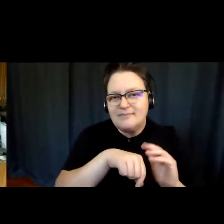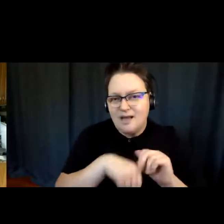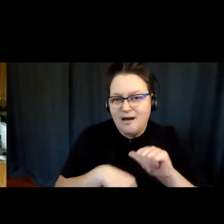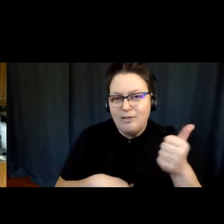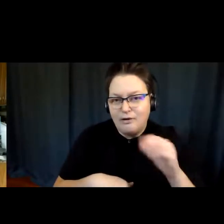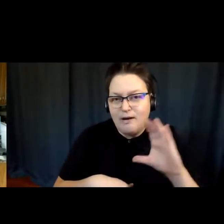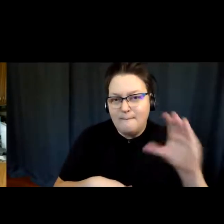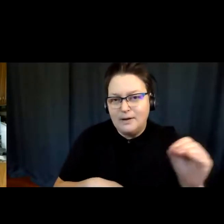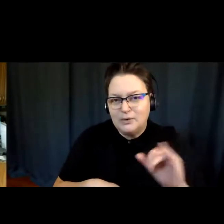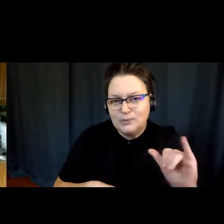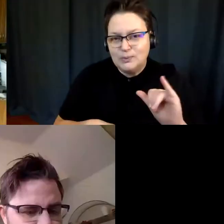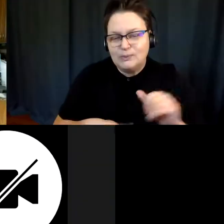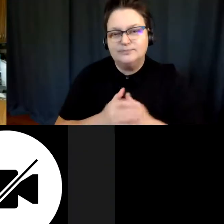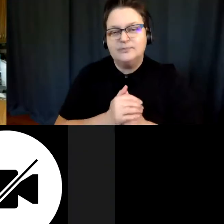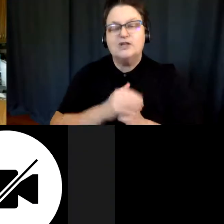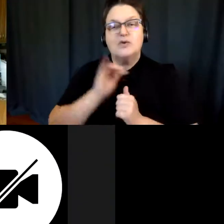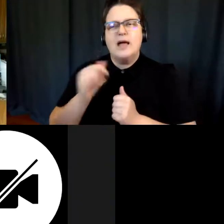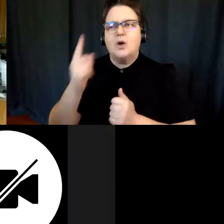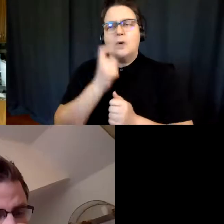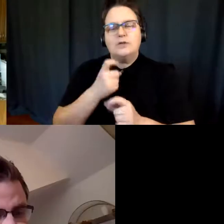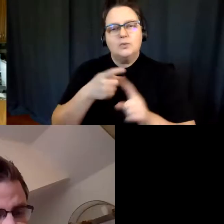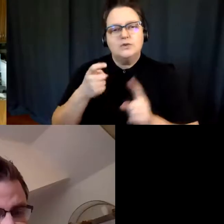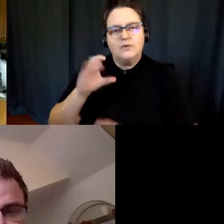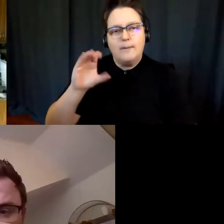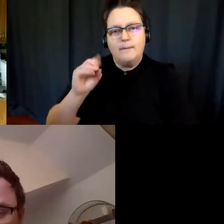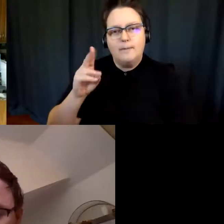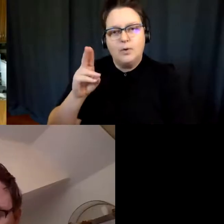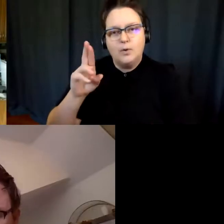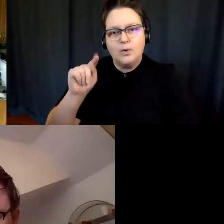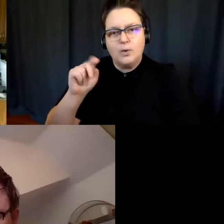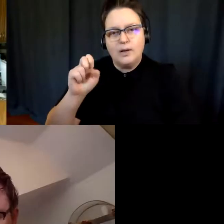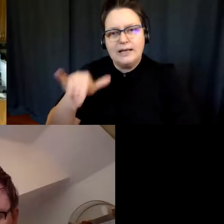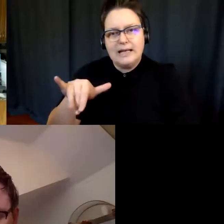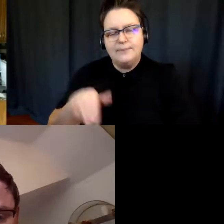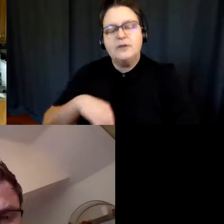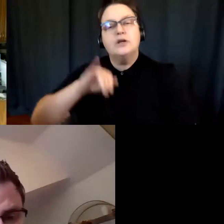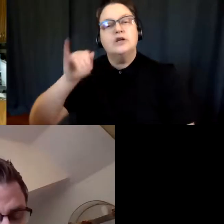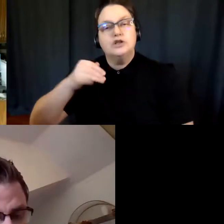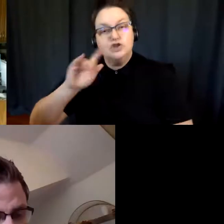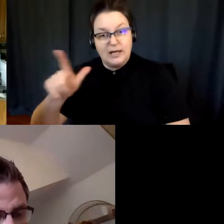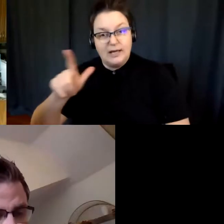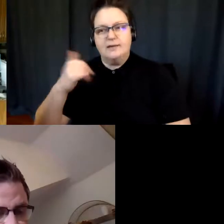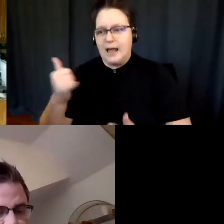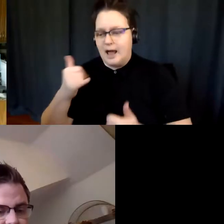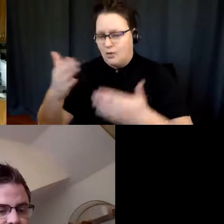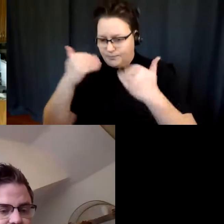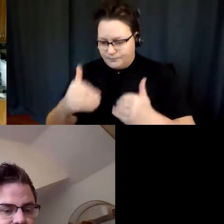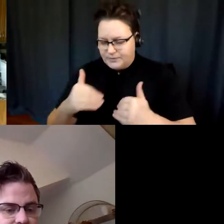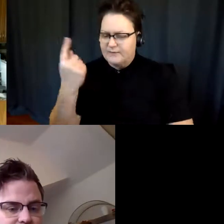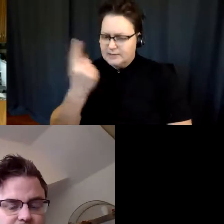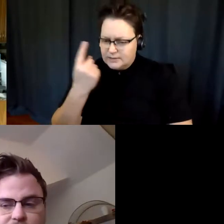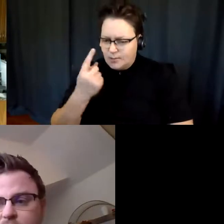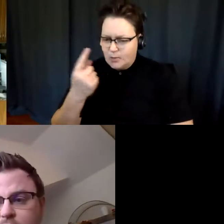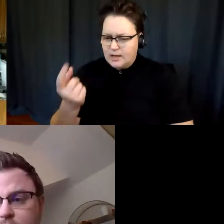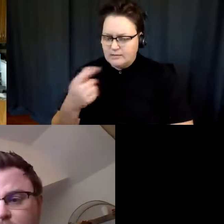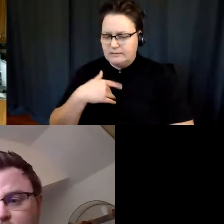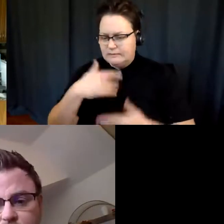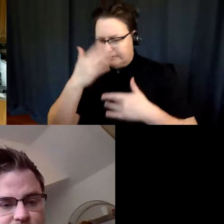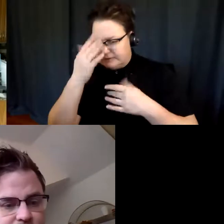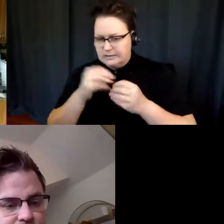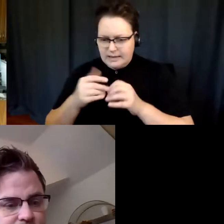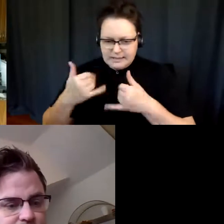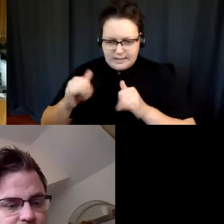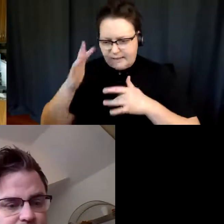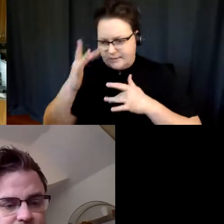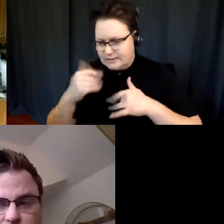Let's see, so that was from Courtney, thank you. Let's see, Jill, once fully vaccinated, if someone has symptoms, is it still recommend they get tested? Yeah,